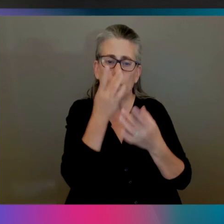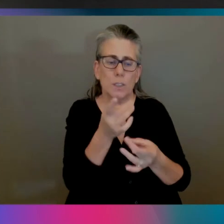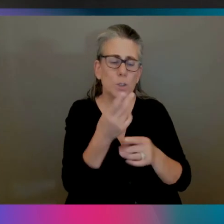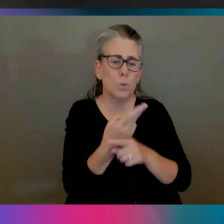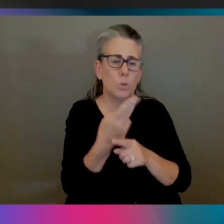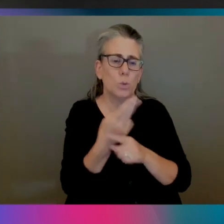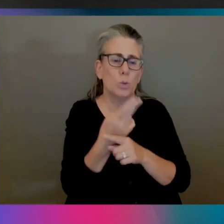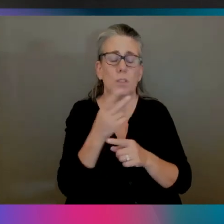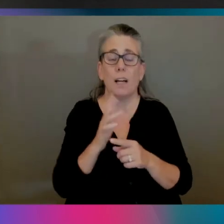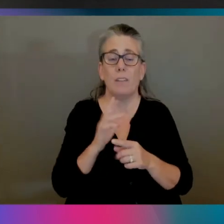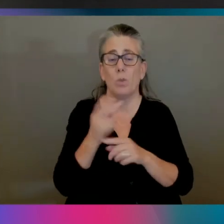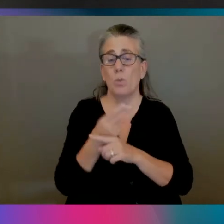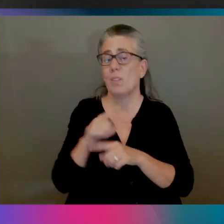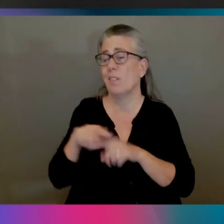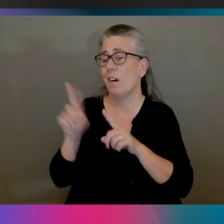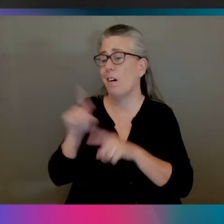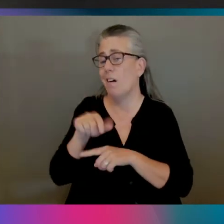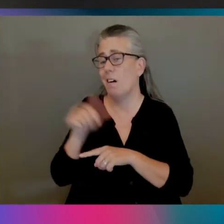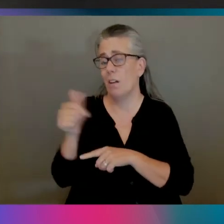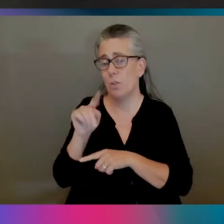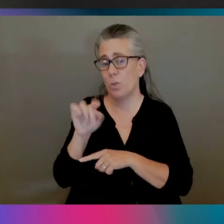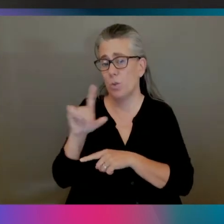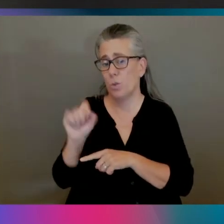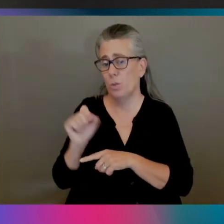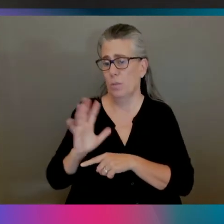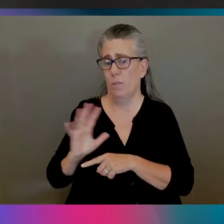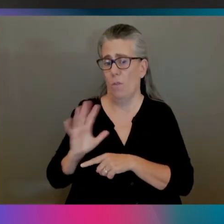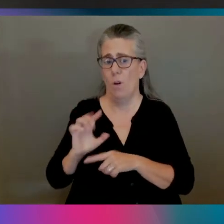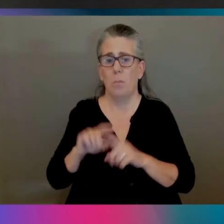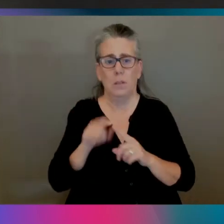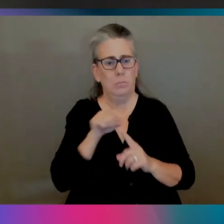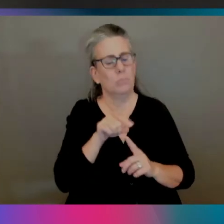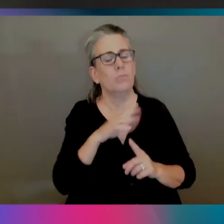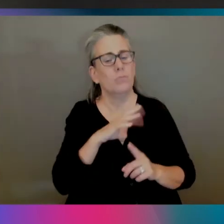in the past, and it's really cool.